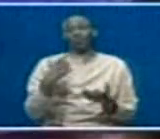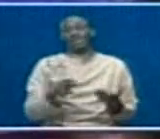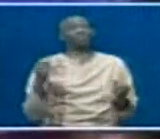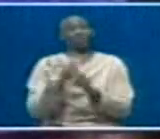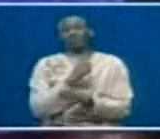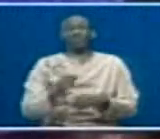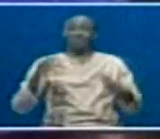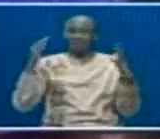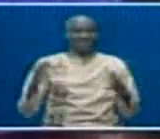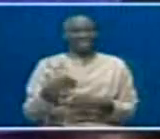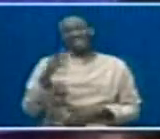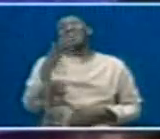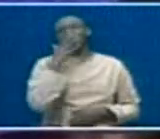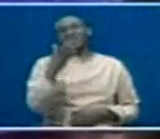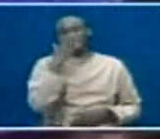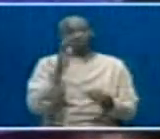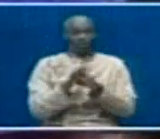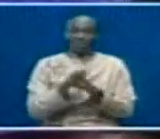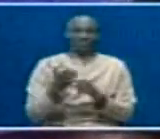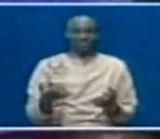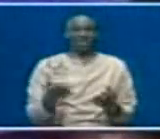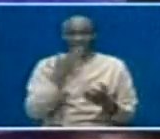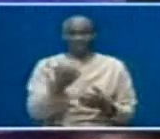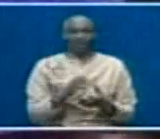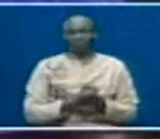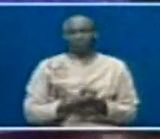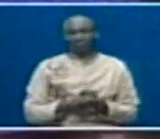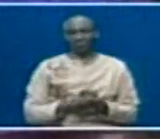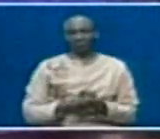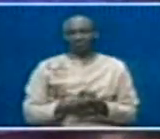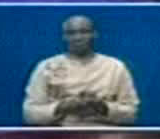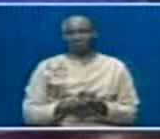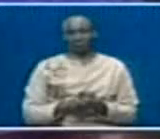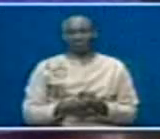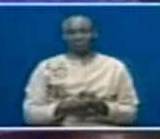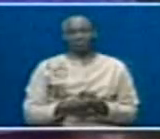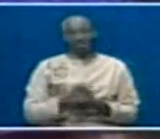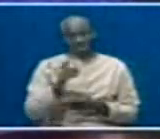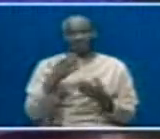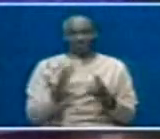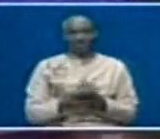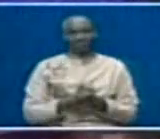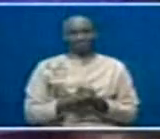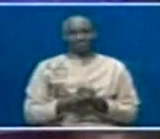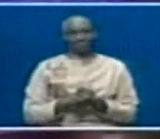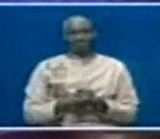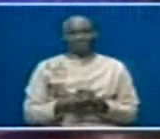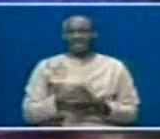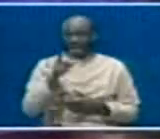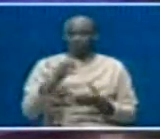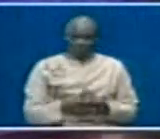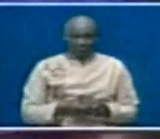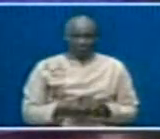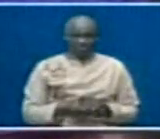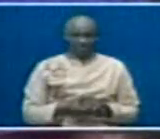me anymore. Yeah. Yeah. So I said, oh, thank you very much, Uncle Ali. Thank you. But, you know, that was it. Great story. What did the